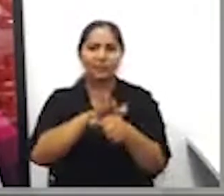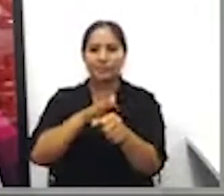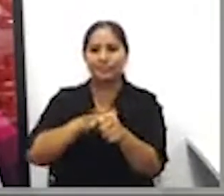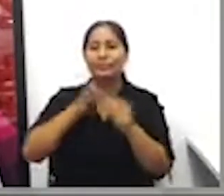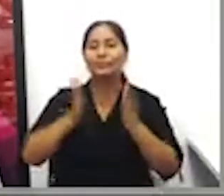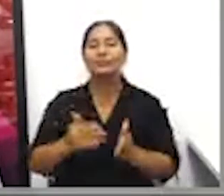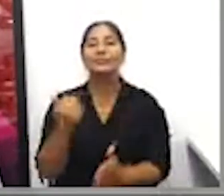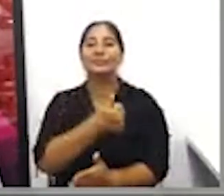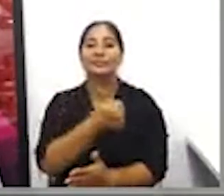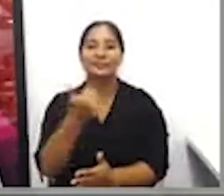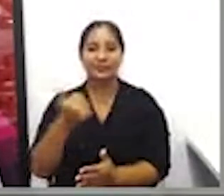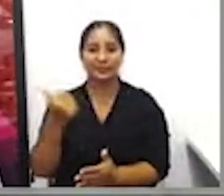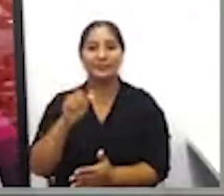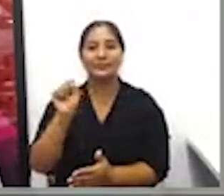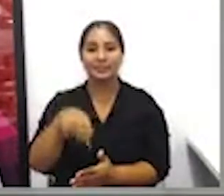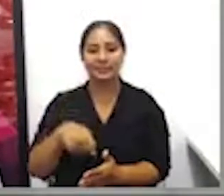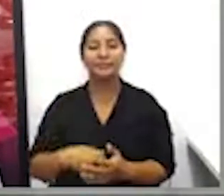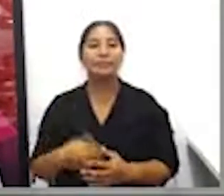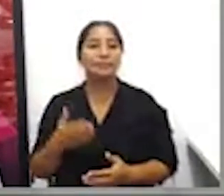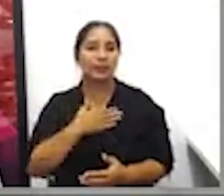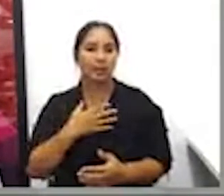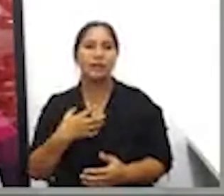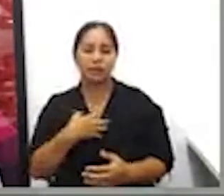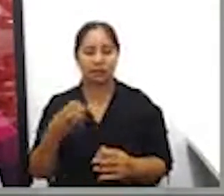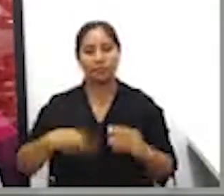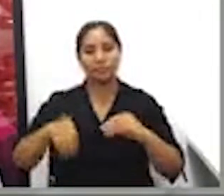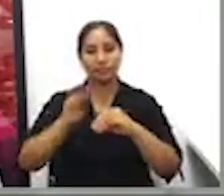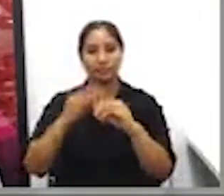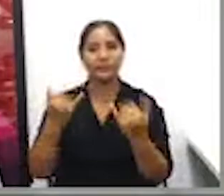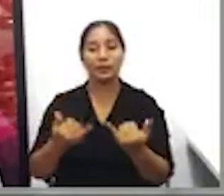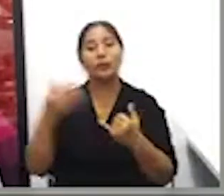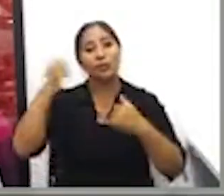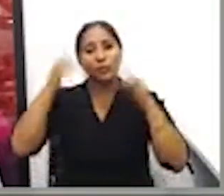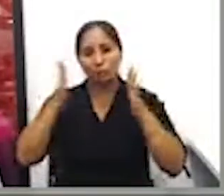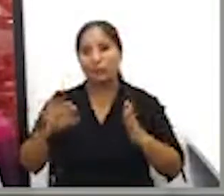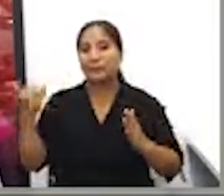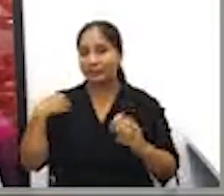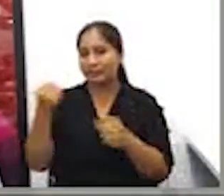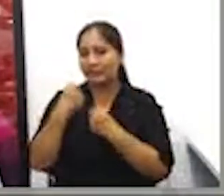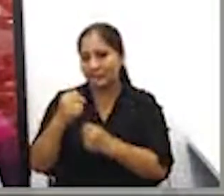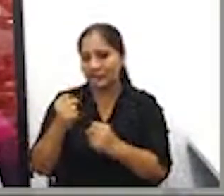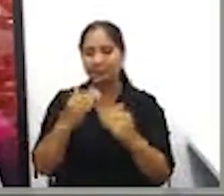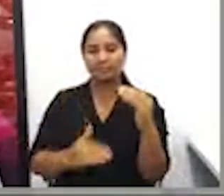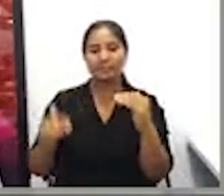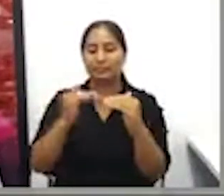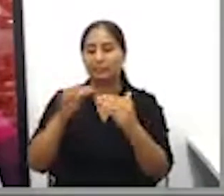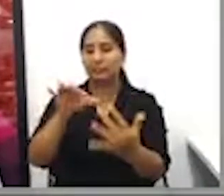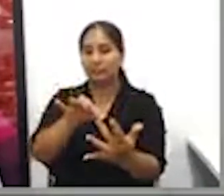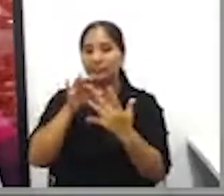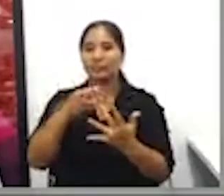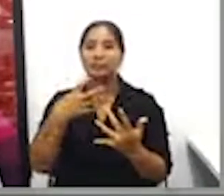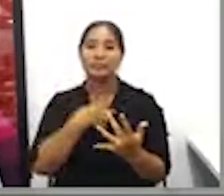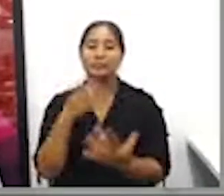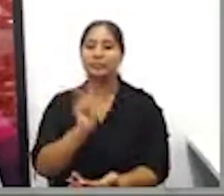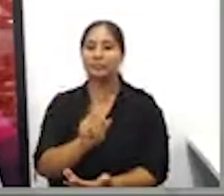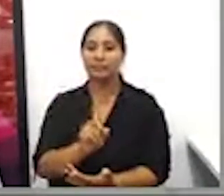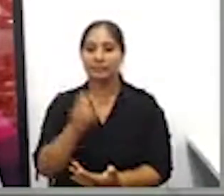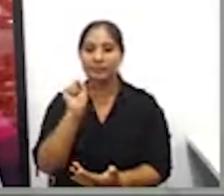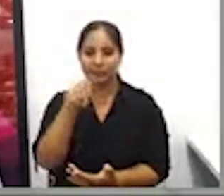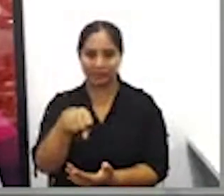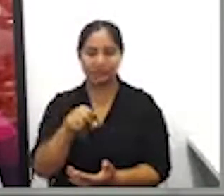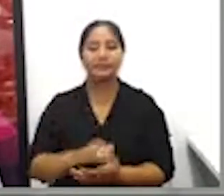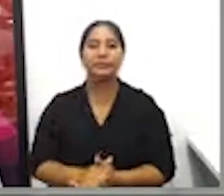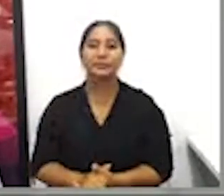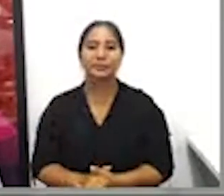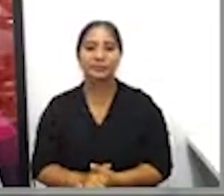choose what they want. I had a young woman who was my executive assistant at Harvard. She could do